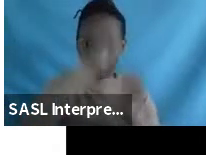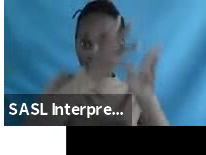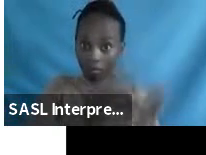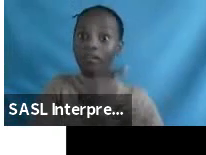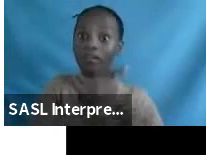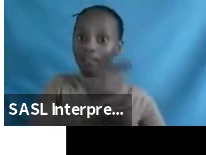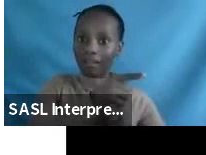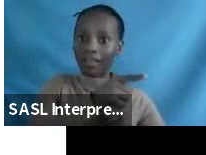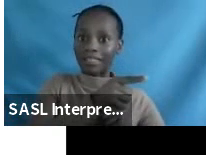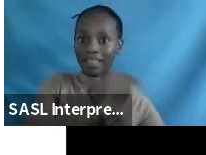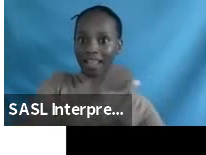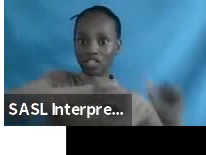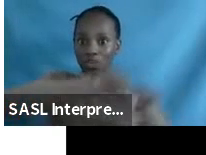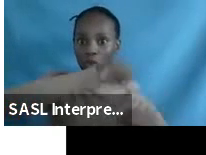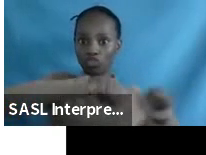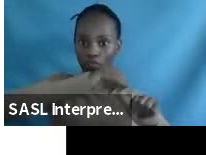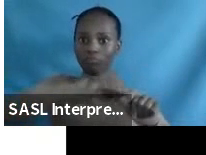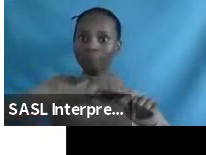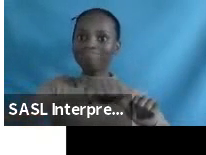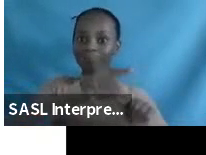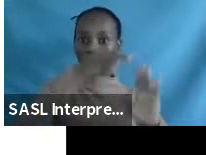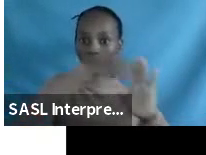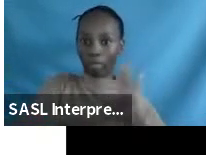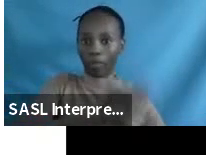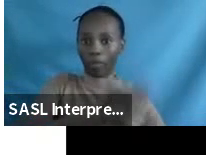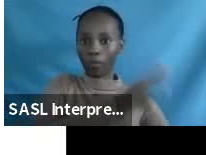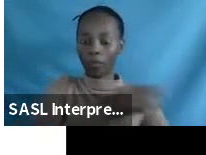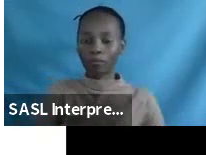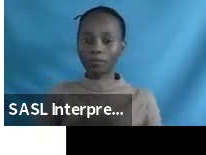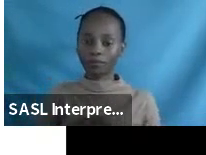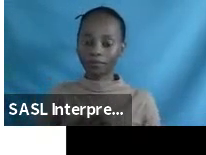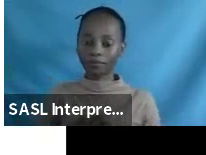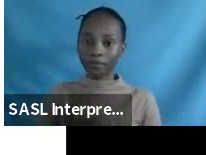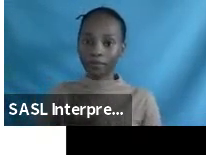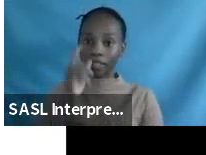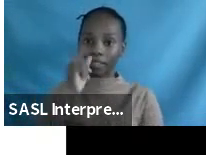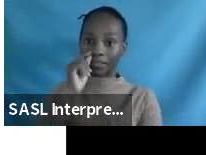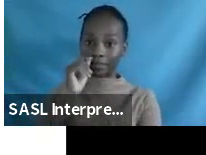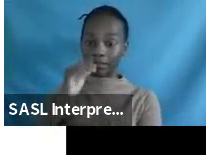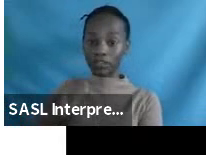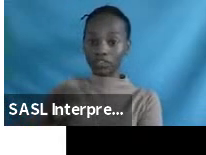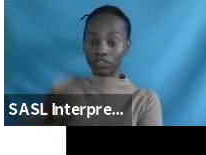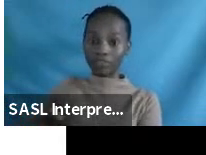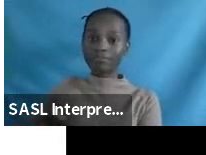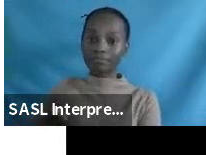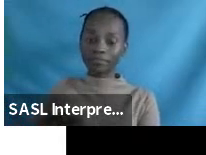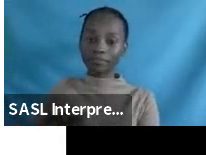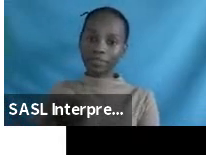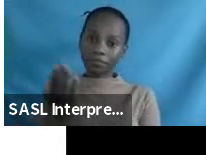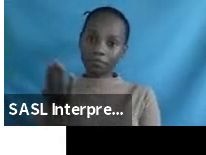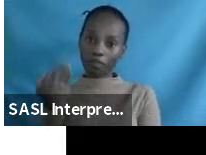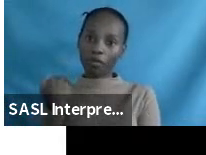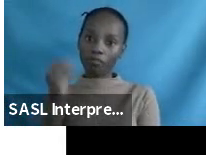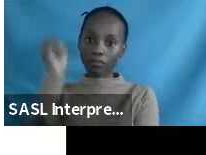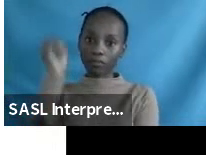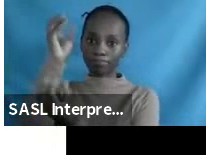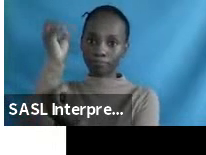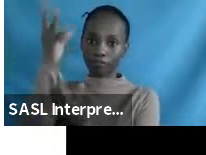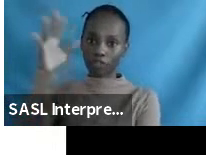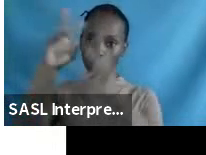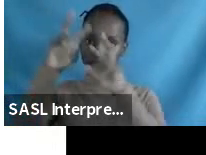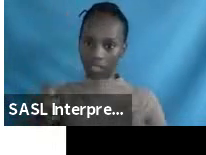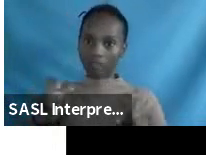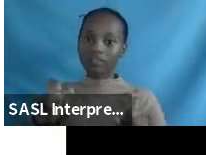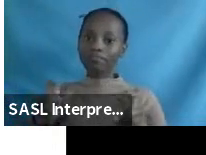Ladies and gentlemen, I've earlier on alluded to the study that was conducted led by the